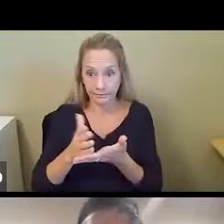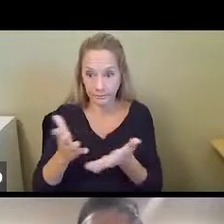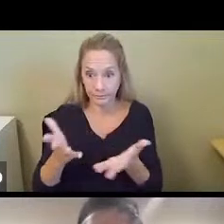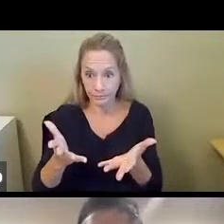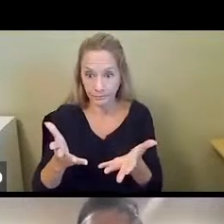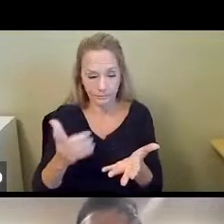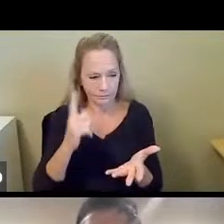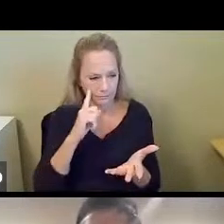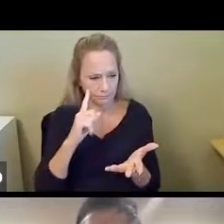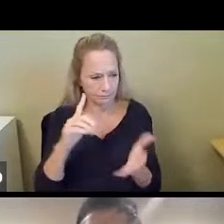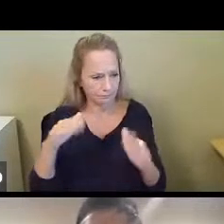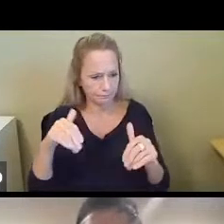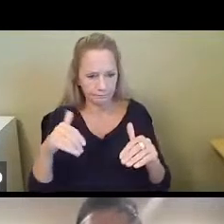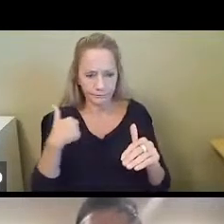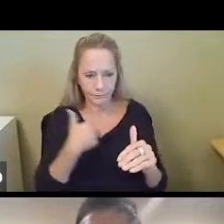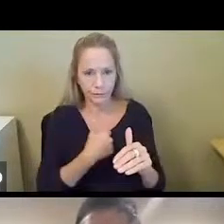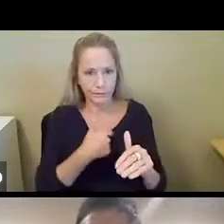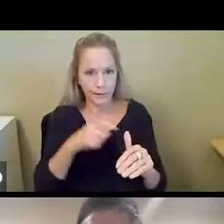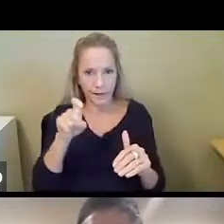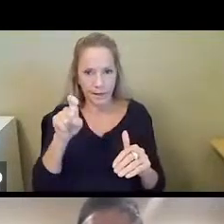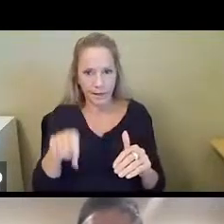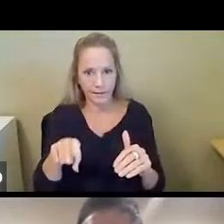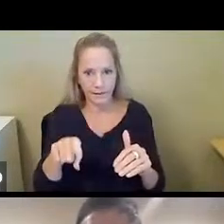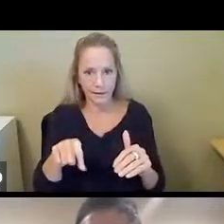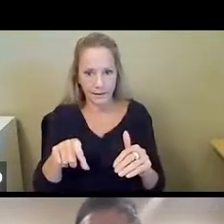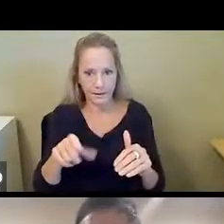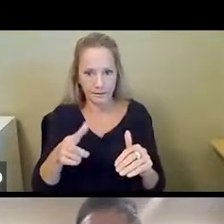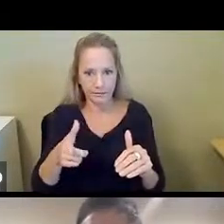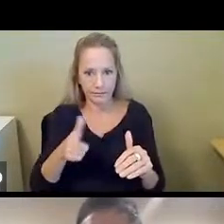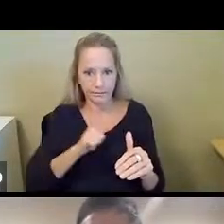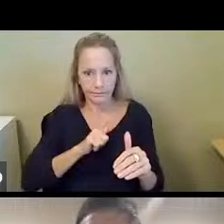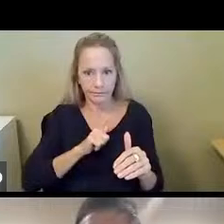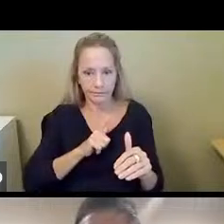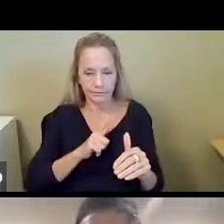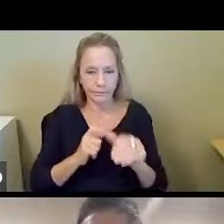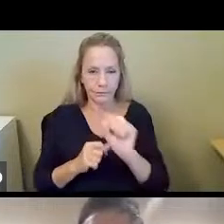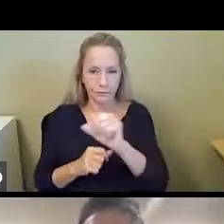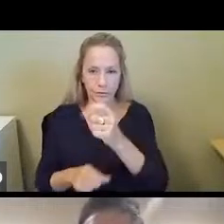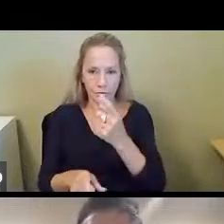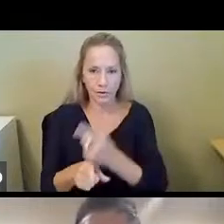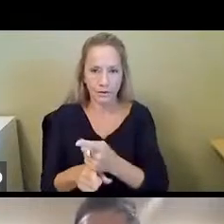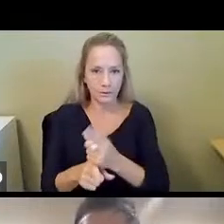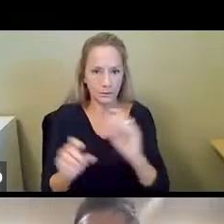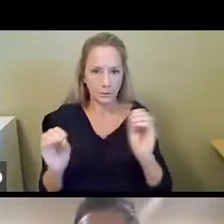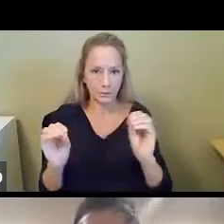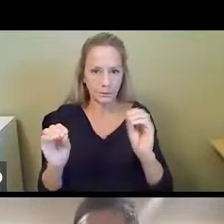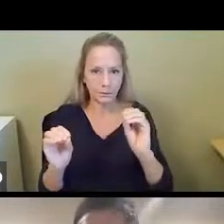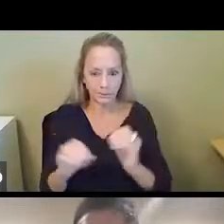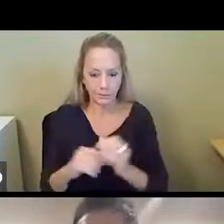There isn't one. I think we have to actively repeal it. That's correct. There's not.